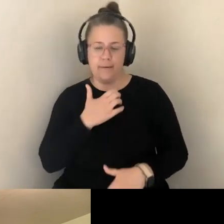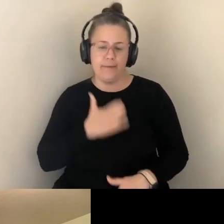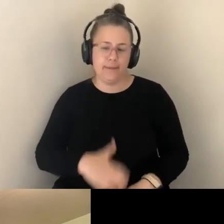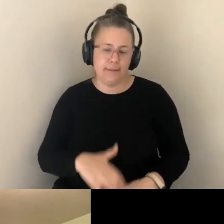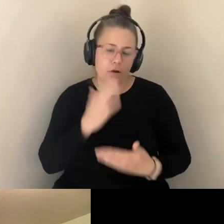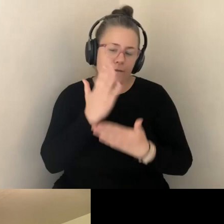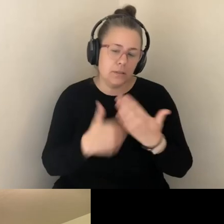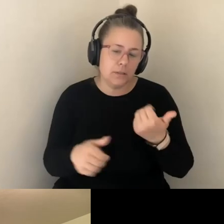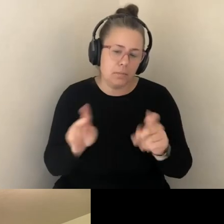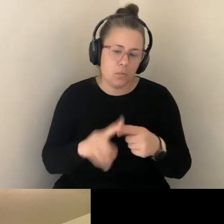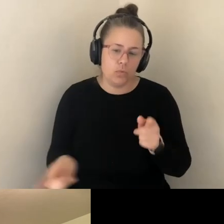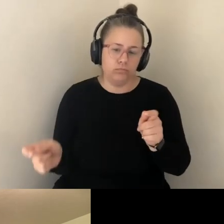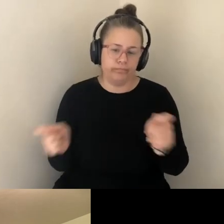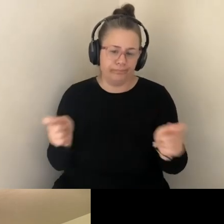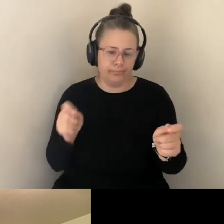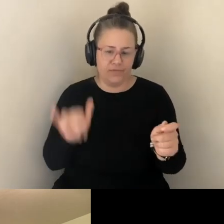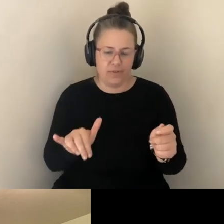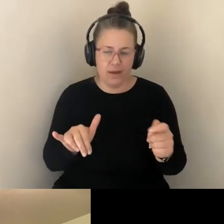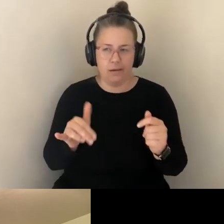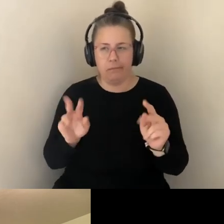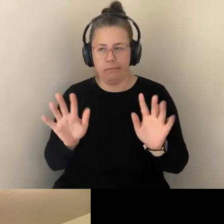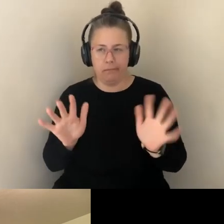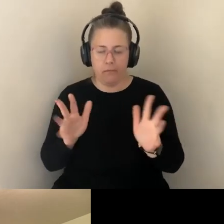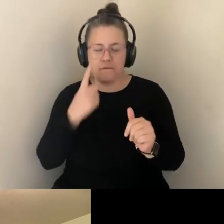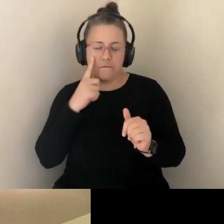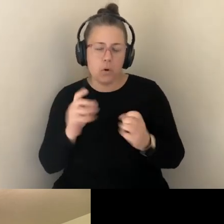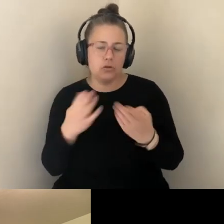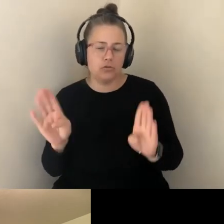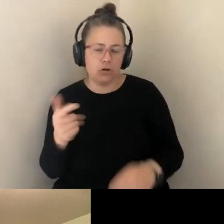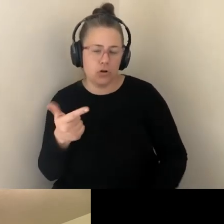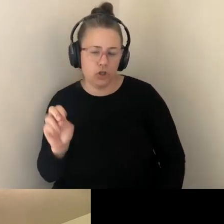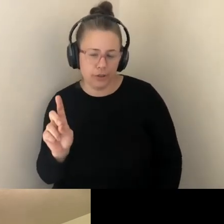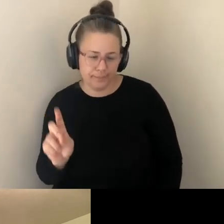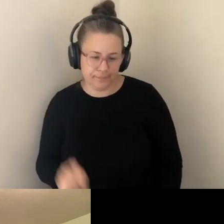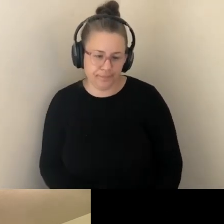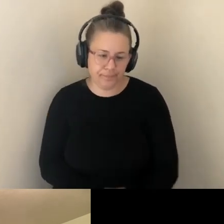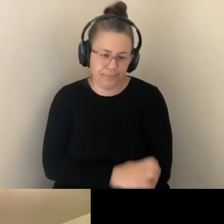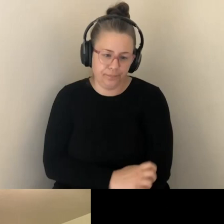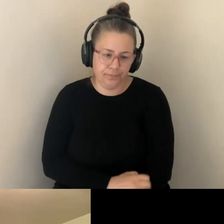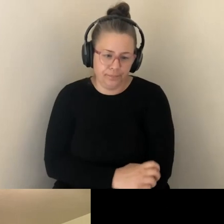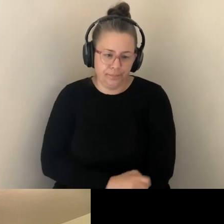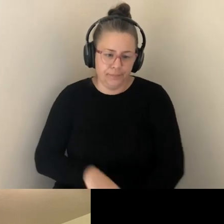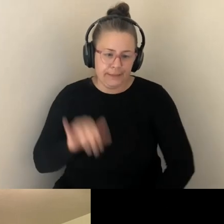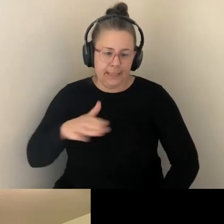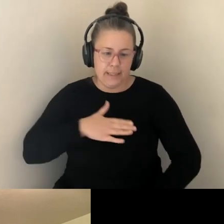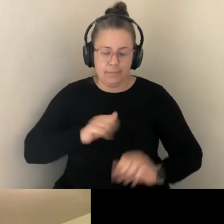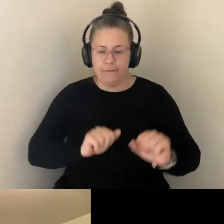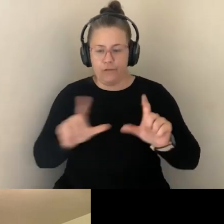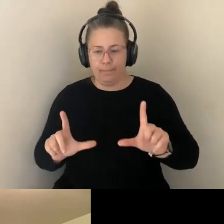the sort of general good. All right, so that's my framing. And now let's go to our first